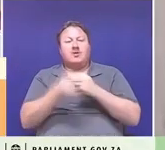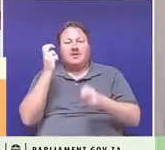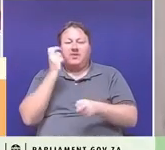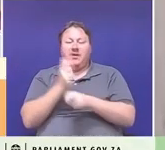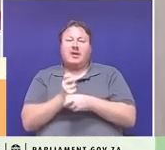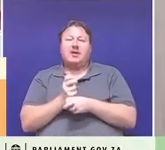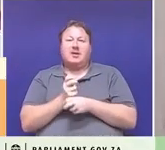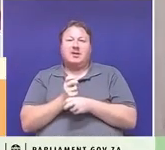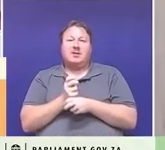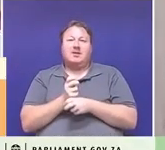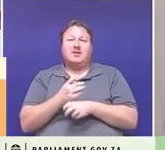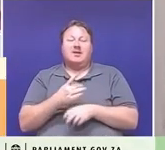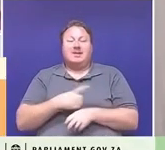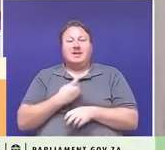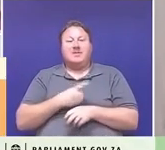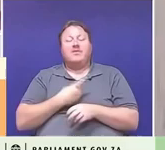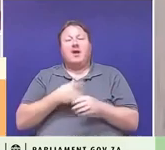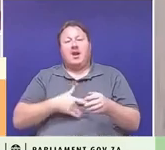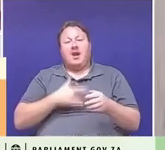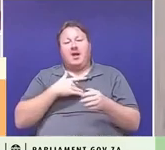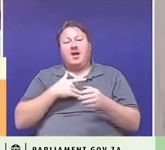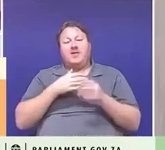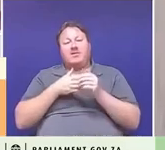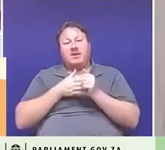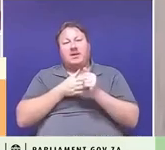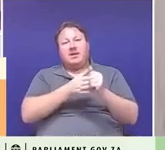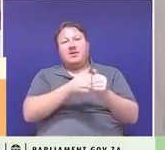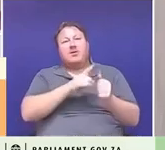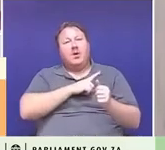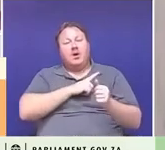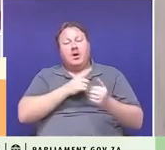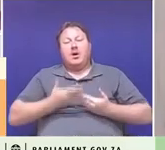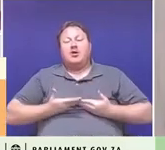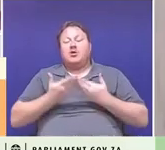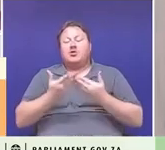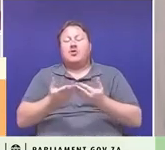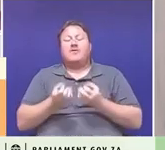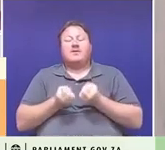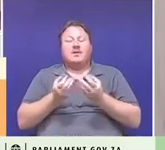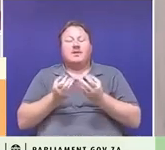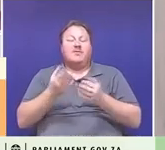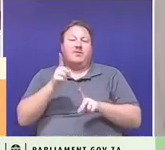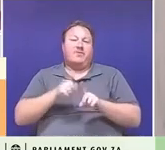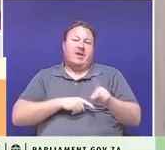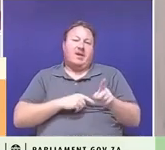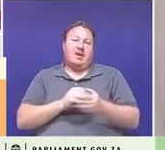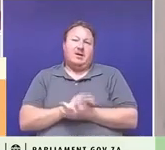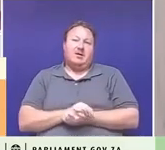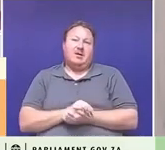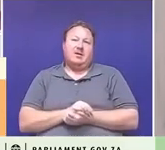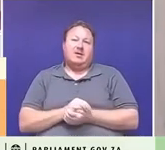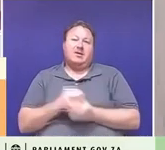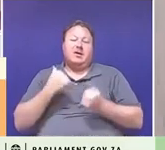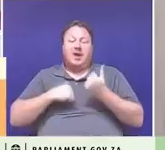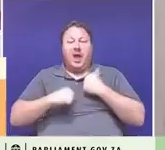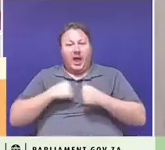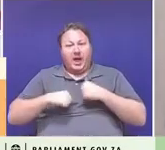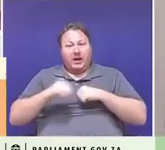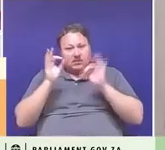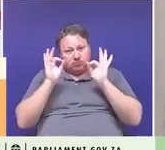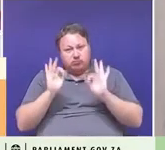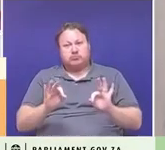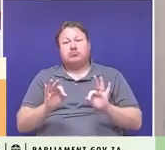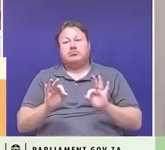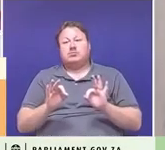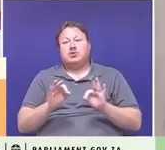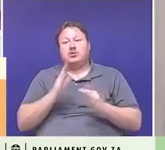lead dignified lives because of service delivery failures. We must act accordingly